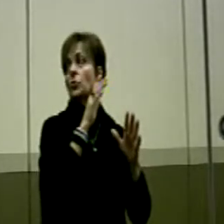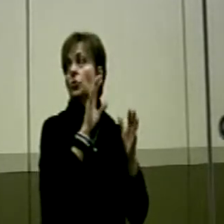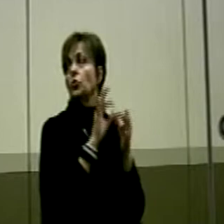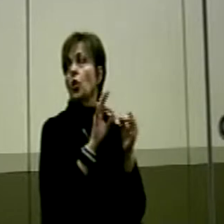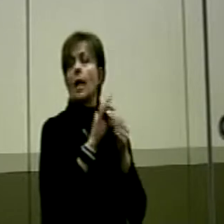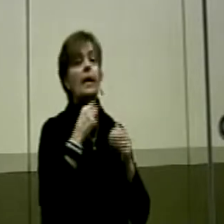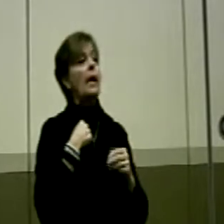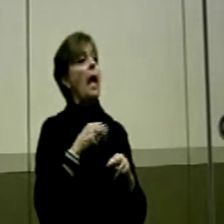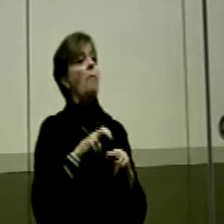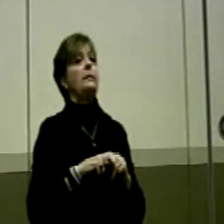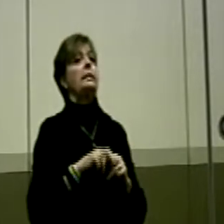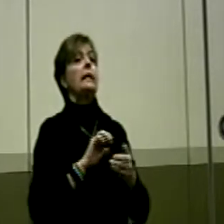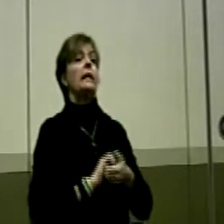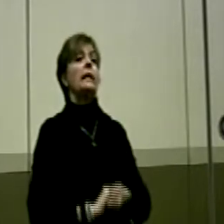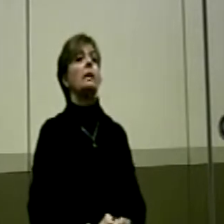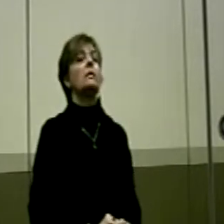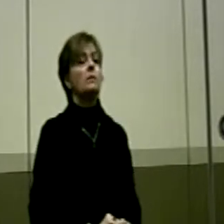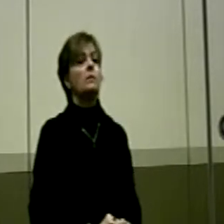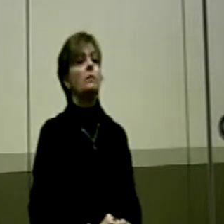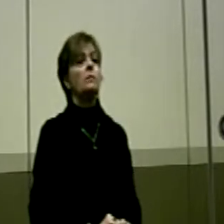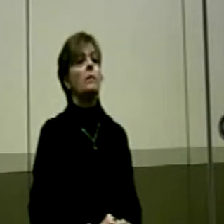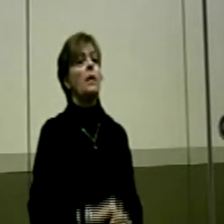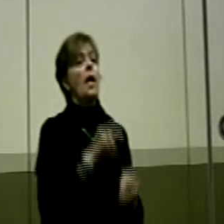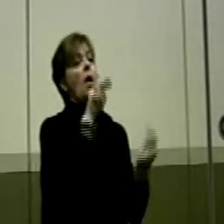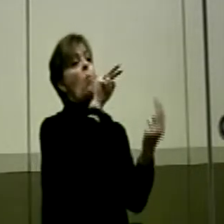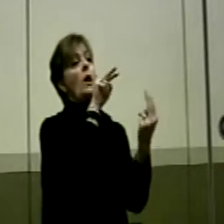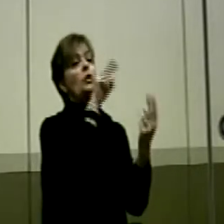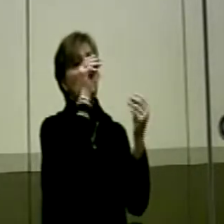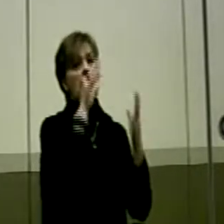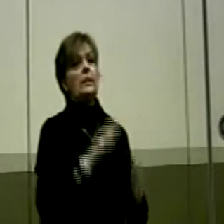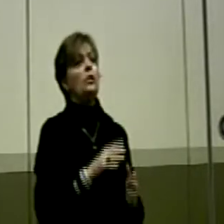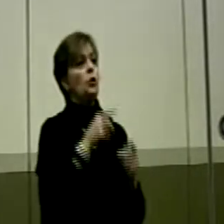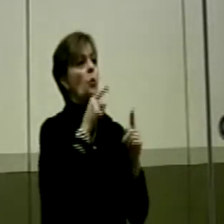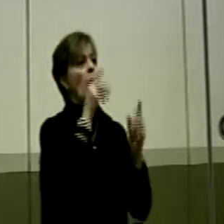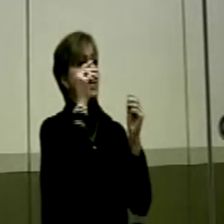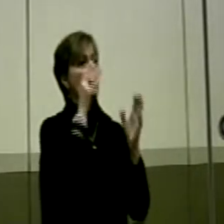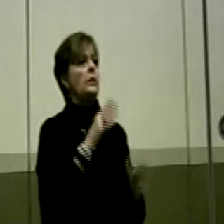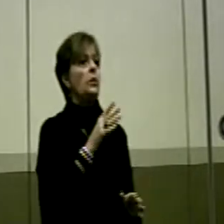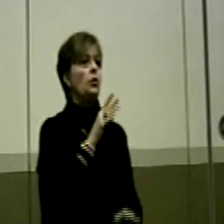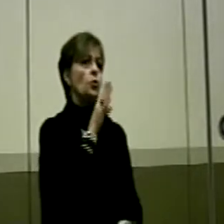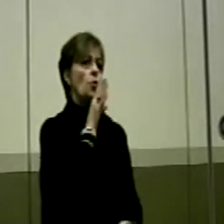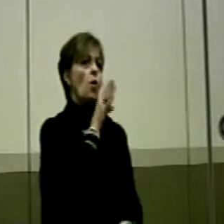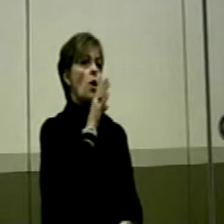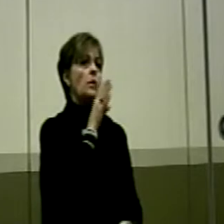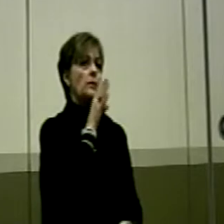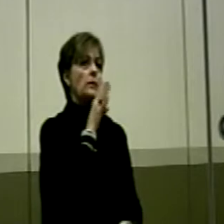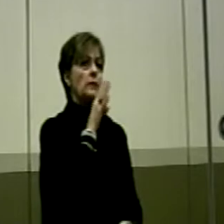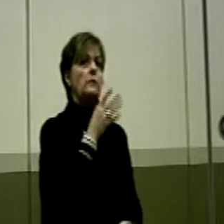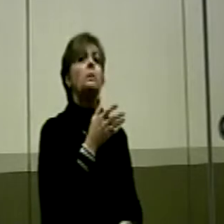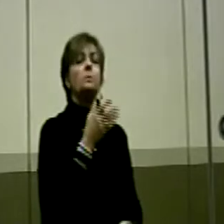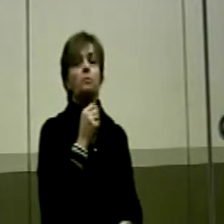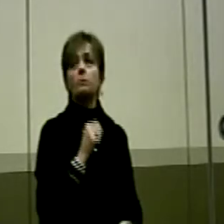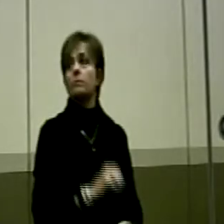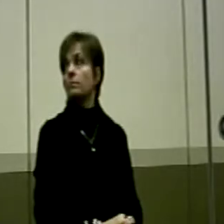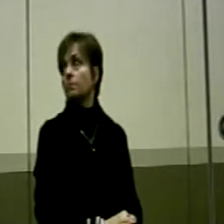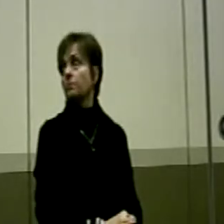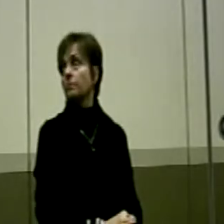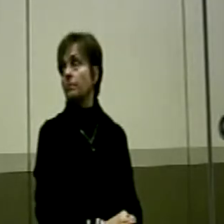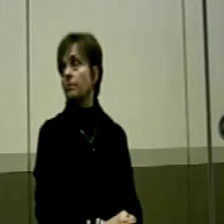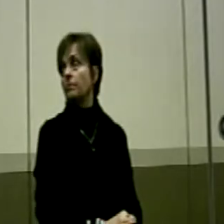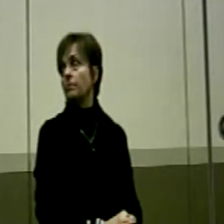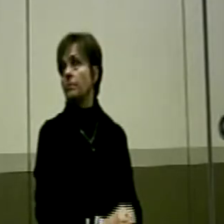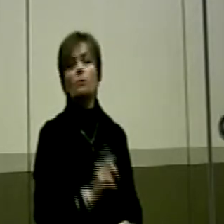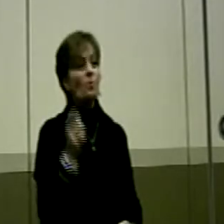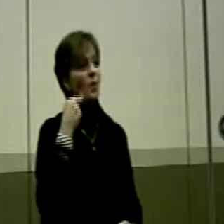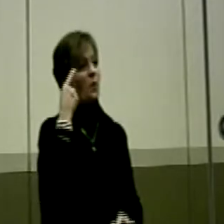prizes. Yeah, but maybe not enough on what are like just specifically in the social story. Yeah, what does it look like to be following these rules? That I'm sitting